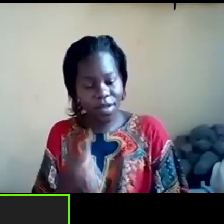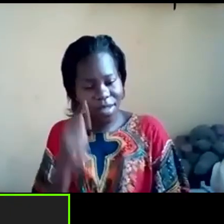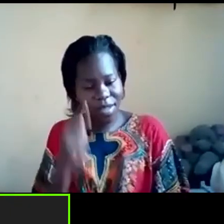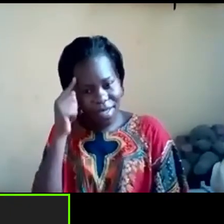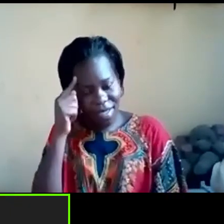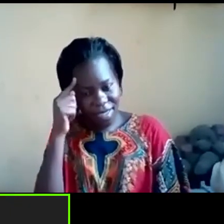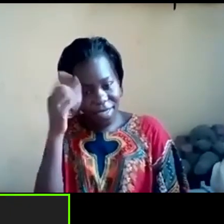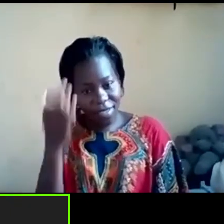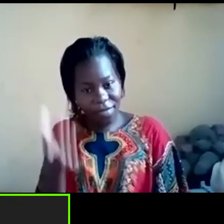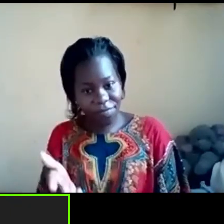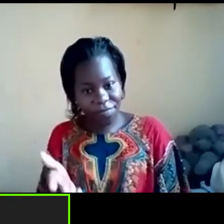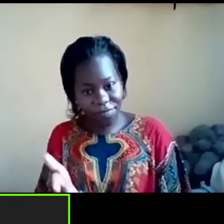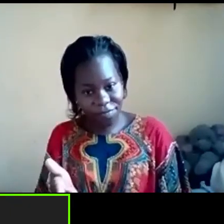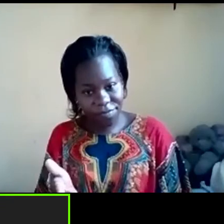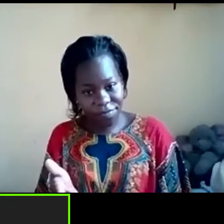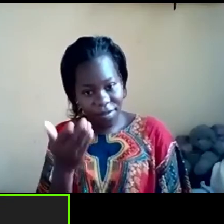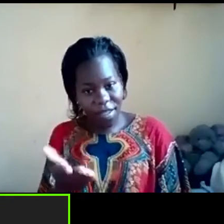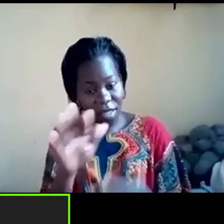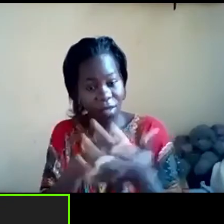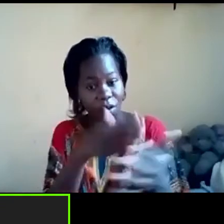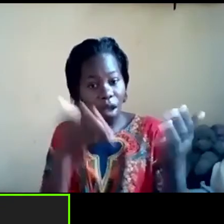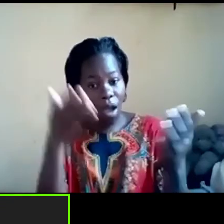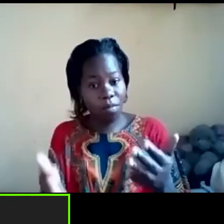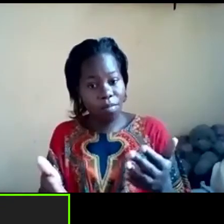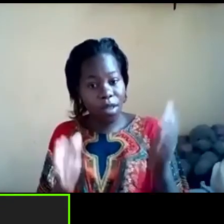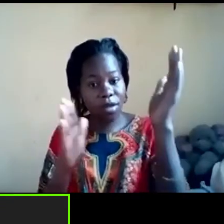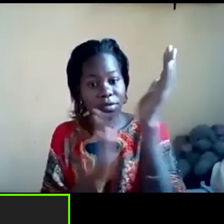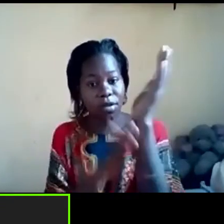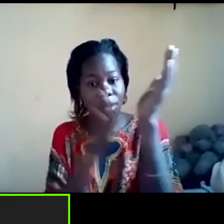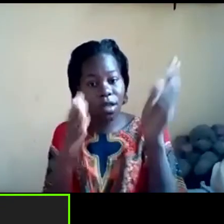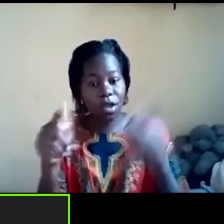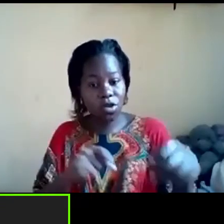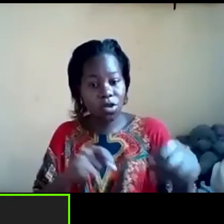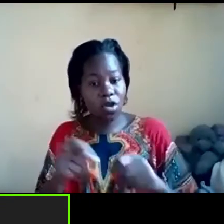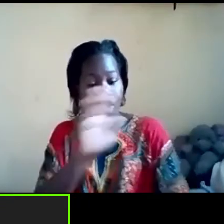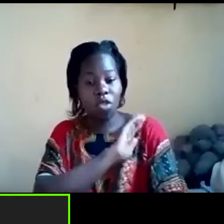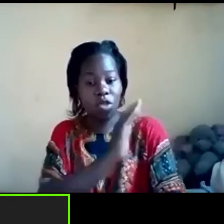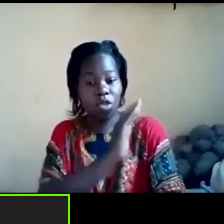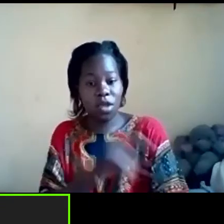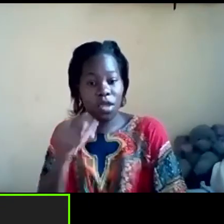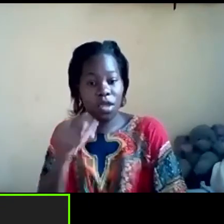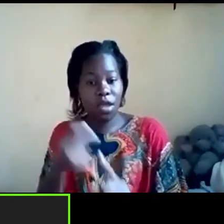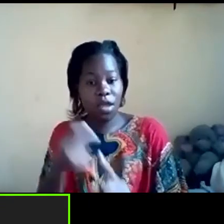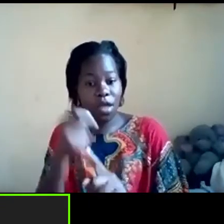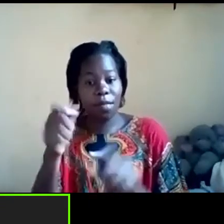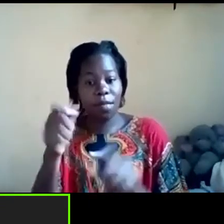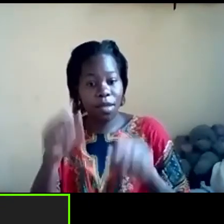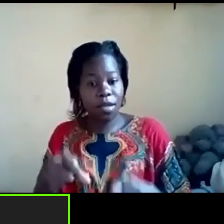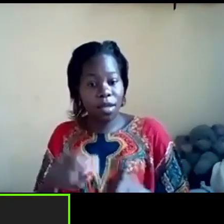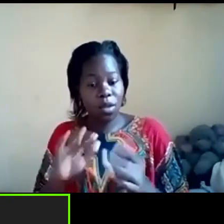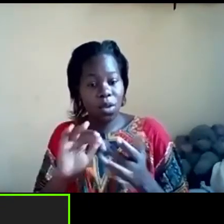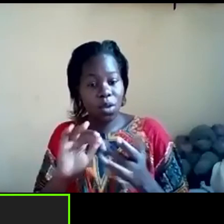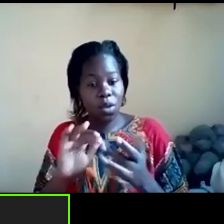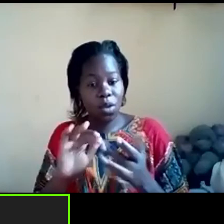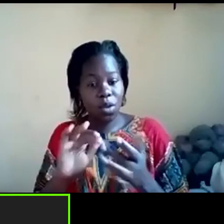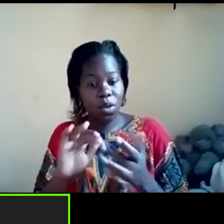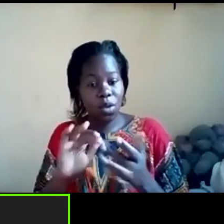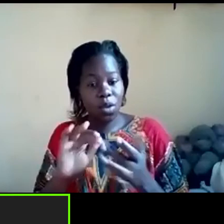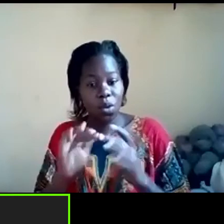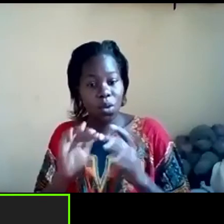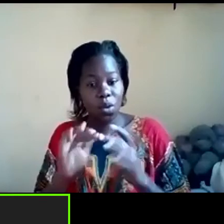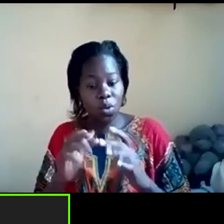Electricity Regulatory Authority in Kampala, which you can actually Google it, and there's quite a lot of useful